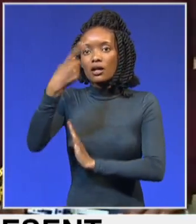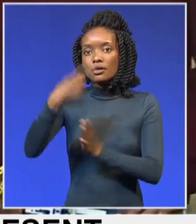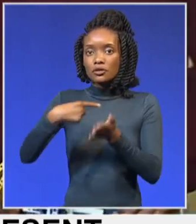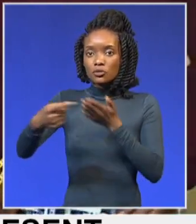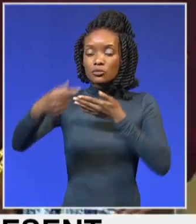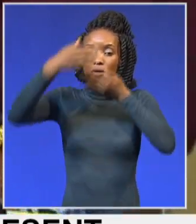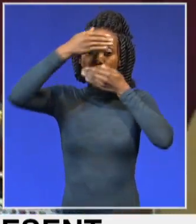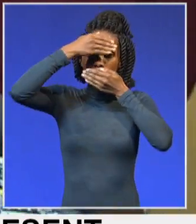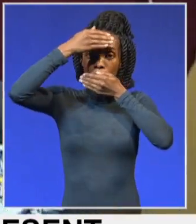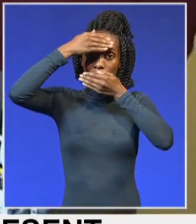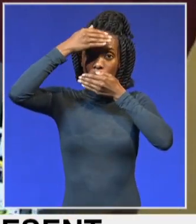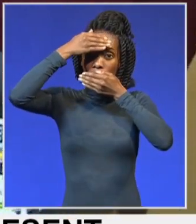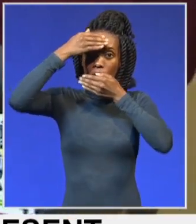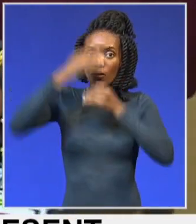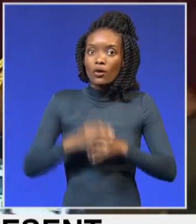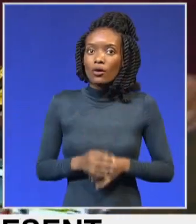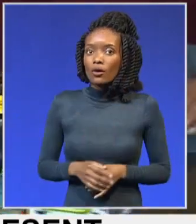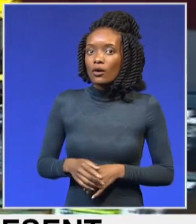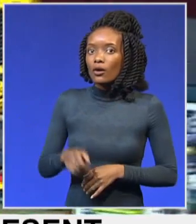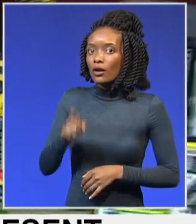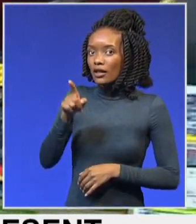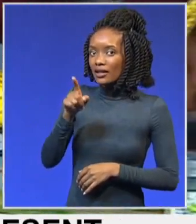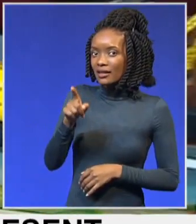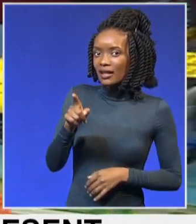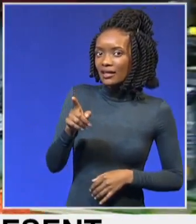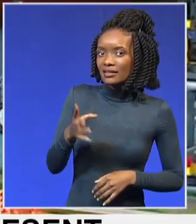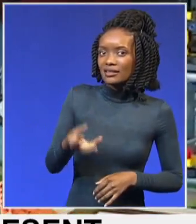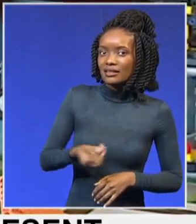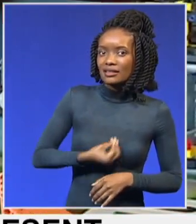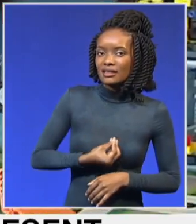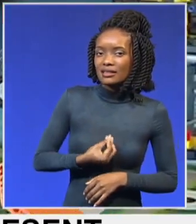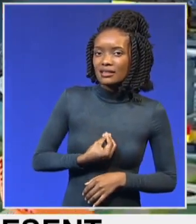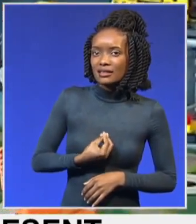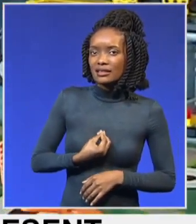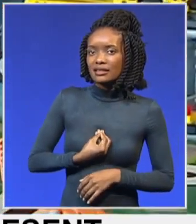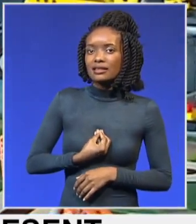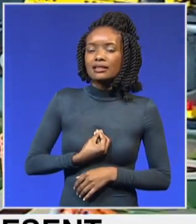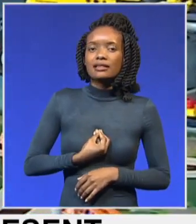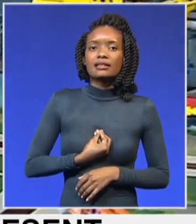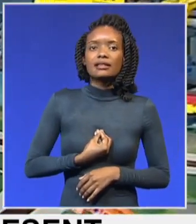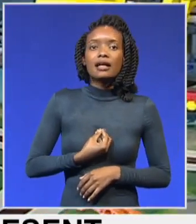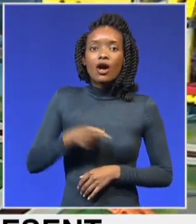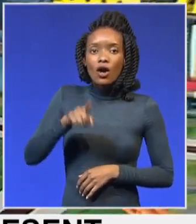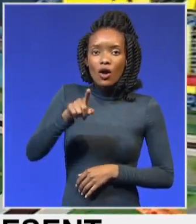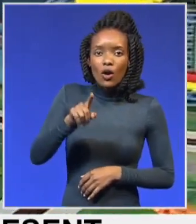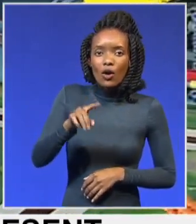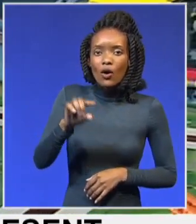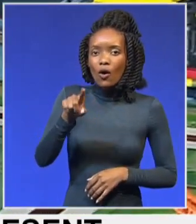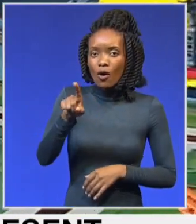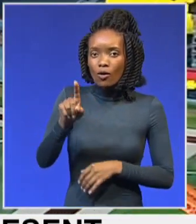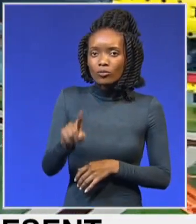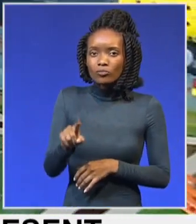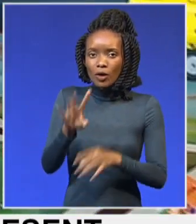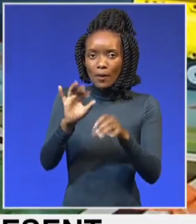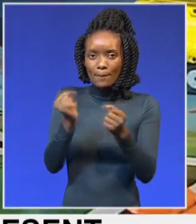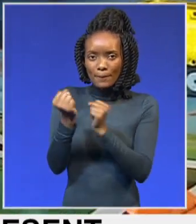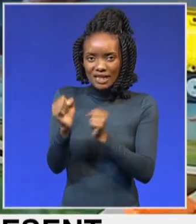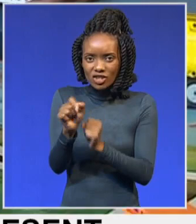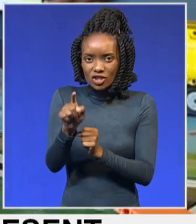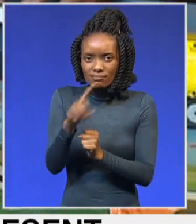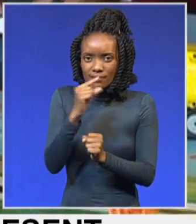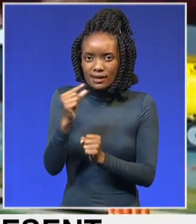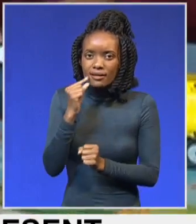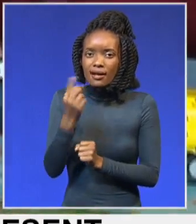course, that little guy there is called Venom, of course, the anti-hero from Marvel Comics, and that is what they basically built